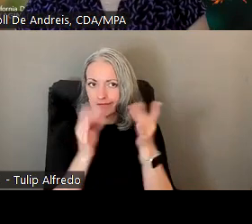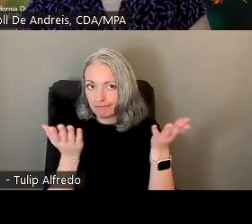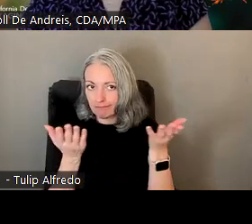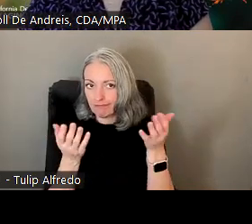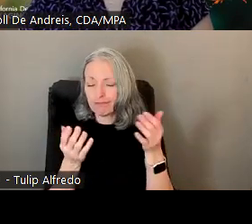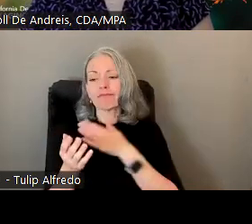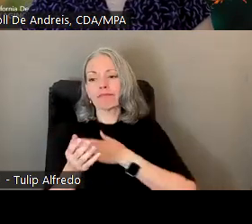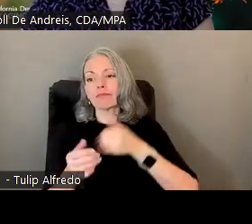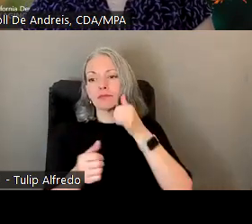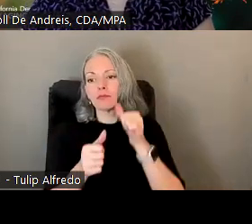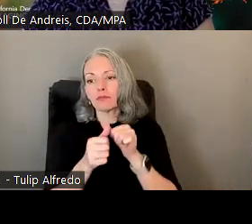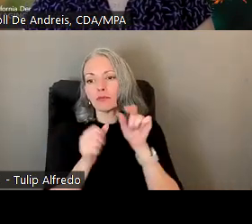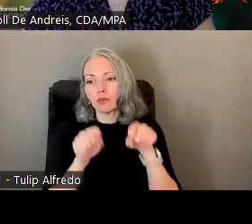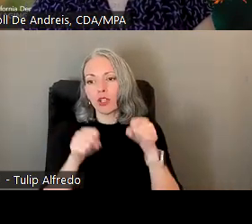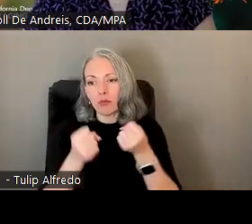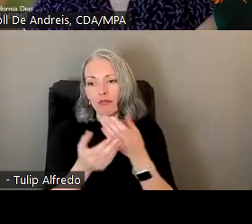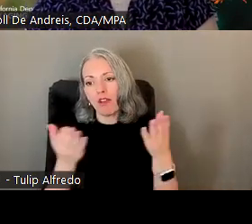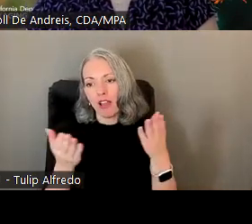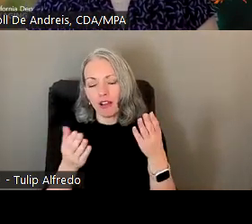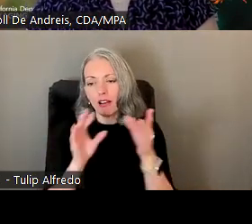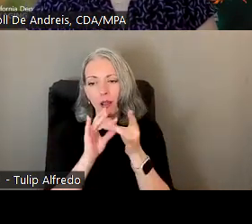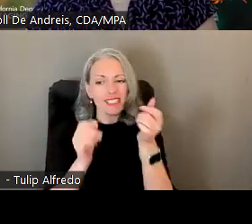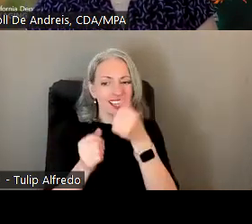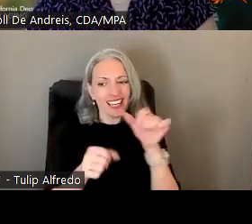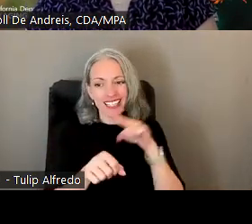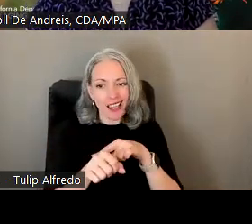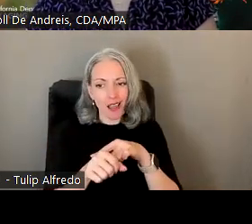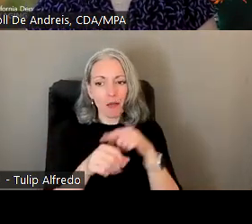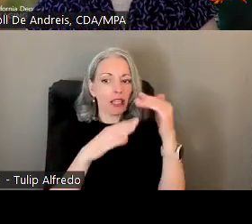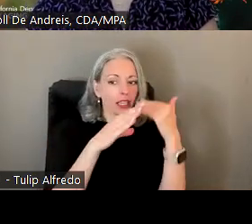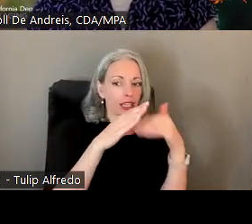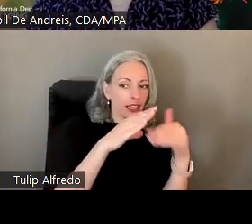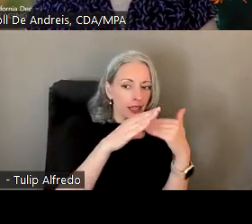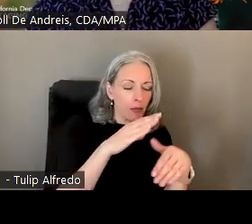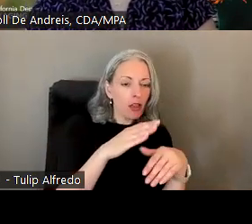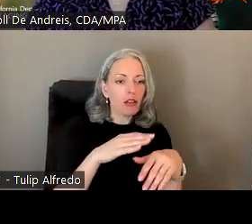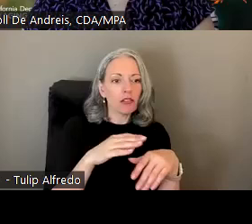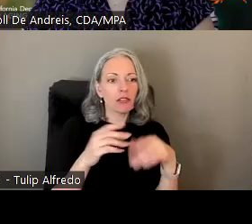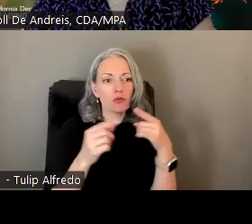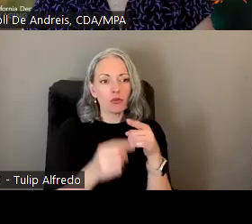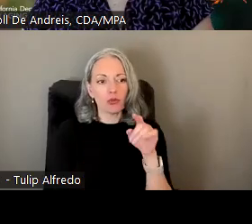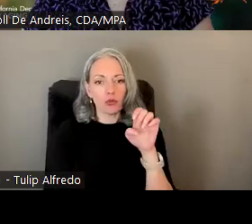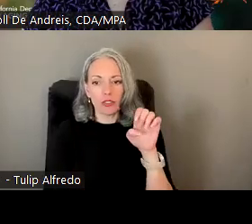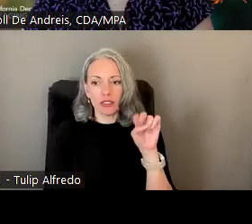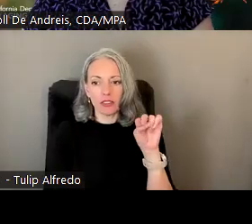remember, you can provide your comments at any time via email, written to engage,